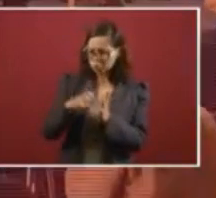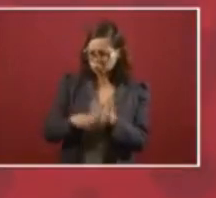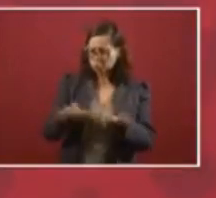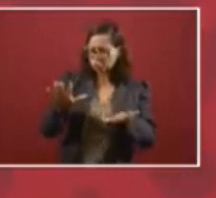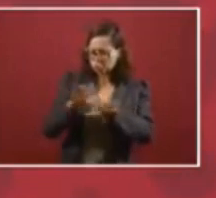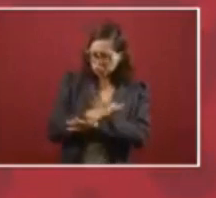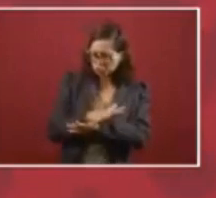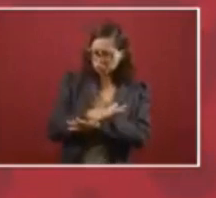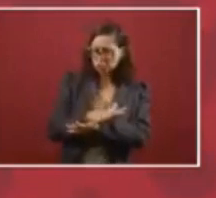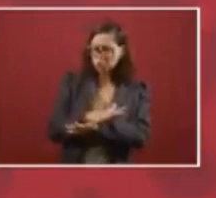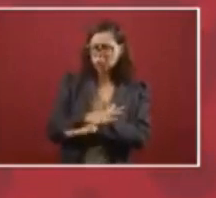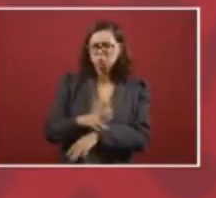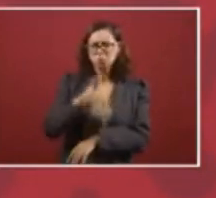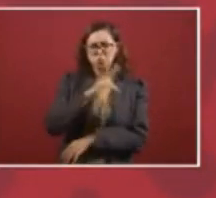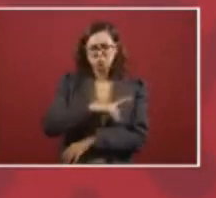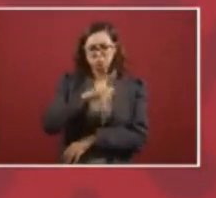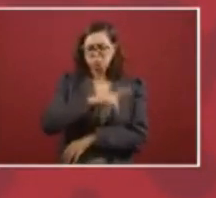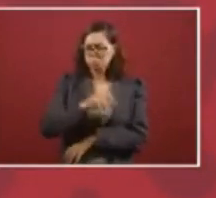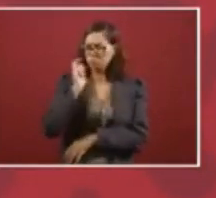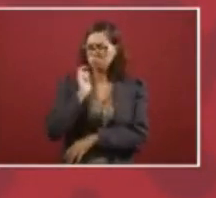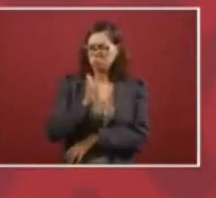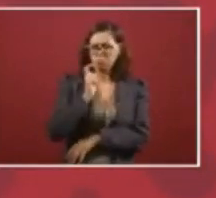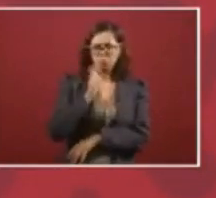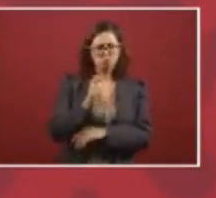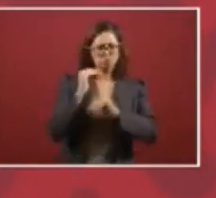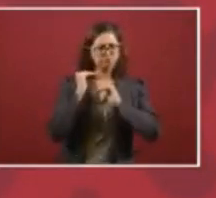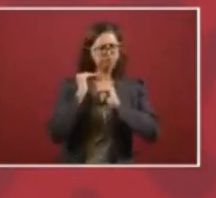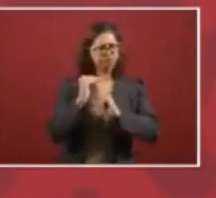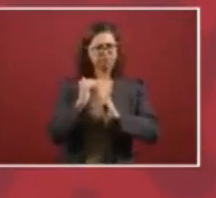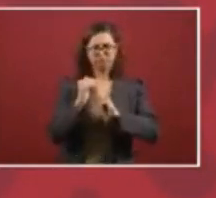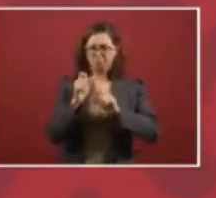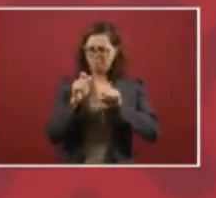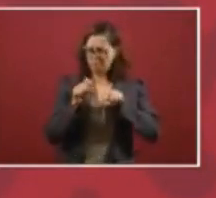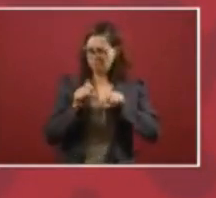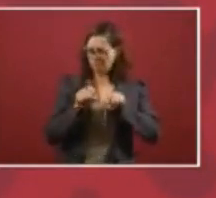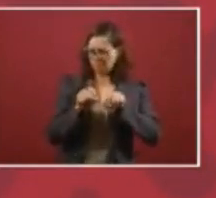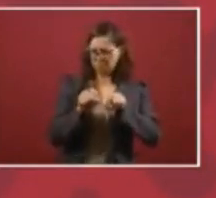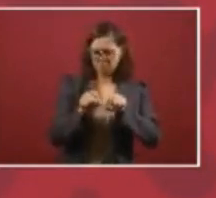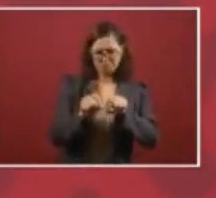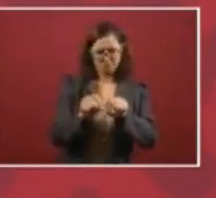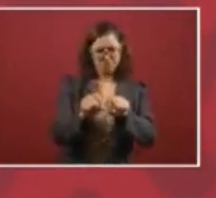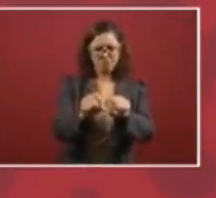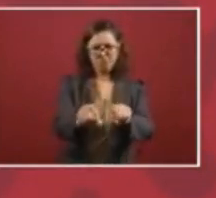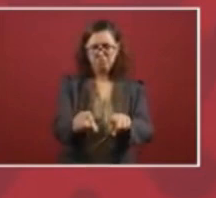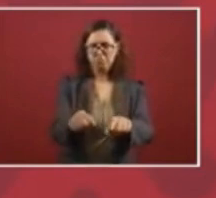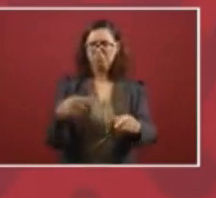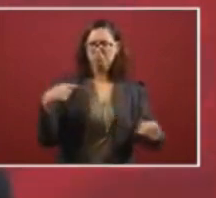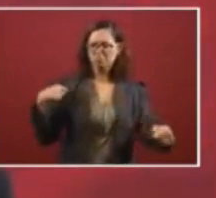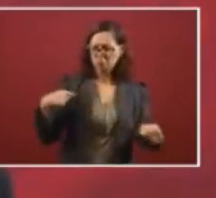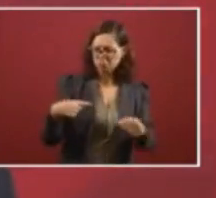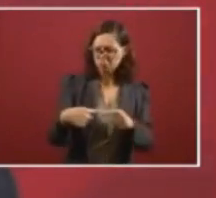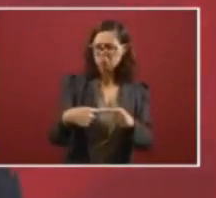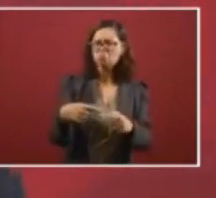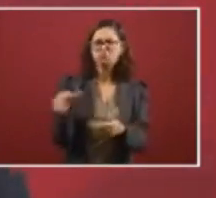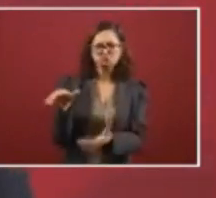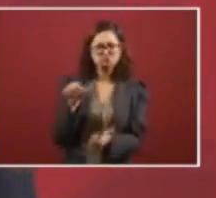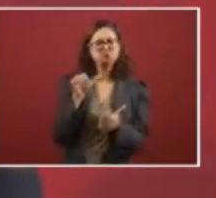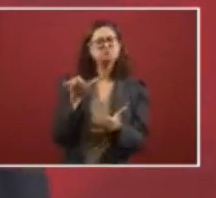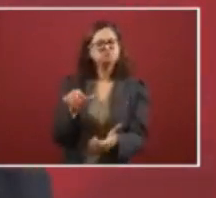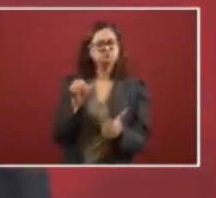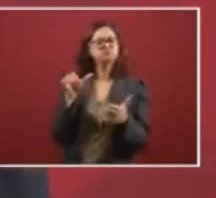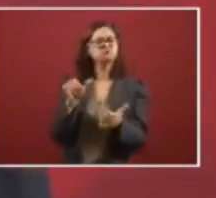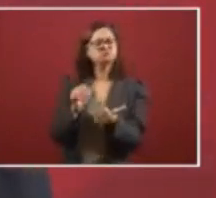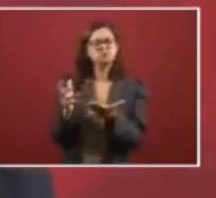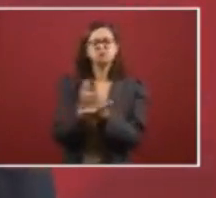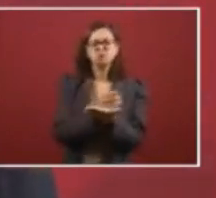the joy of, even though we made the rent even, it permits us to finance